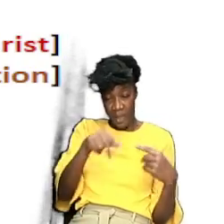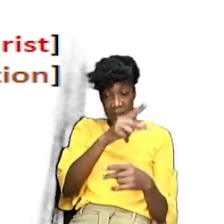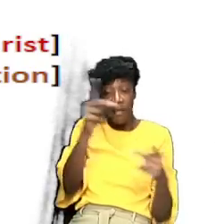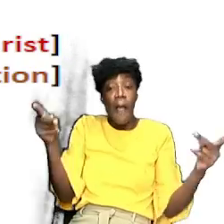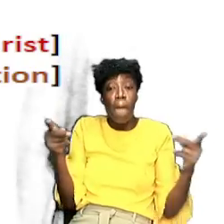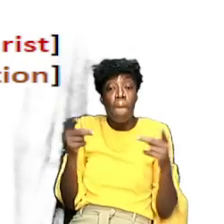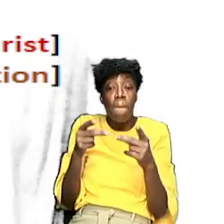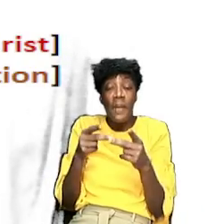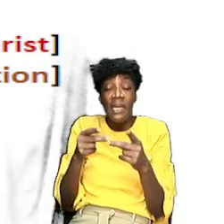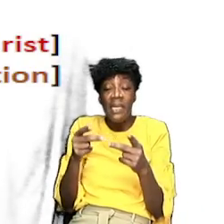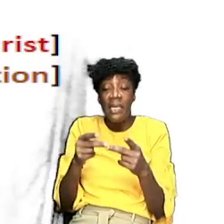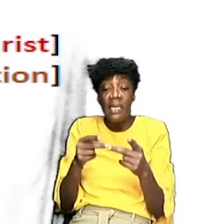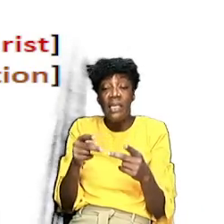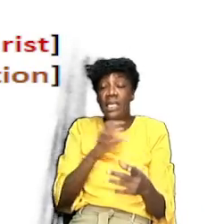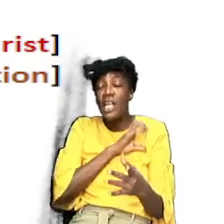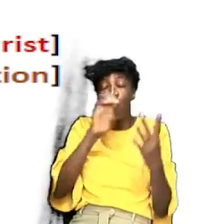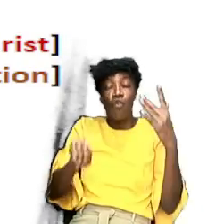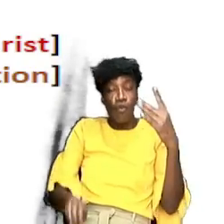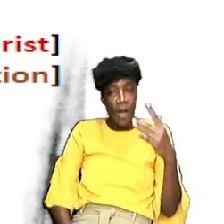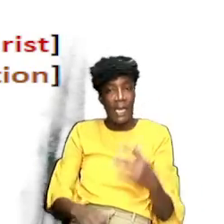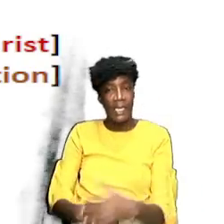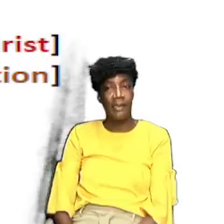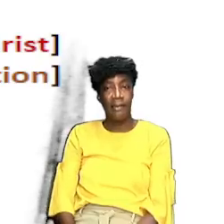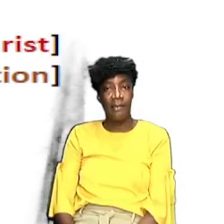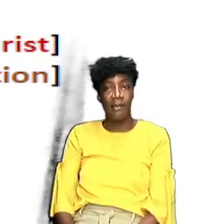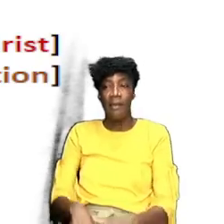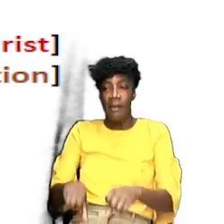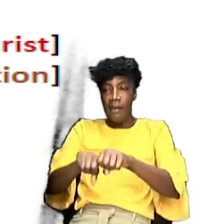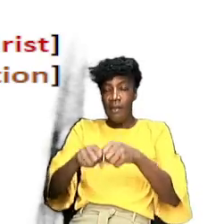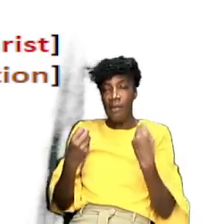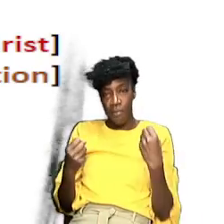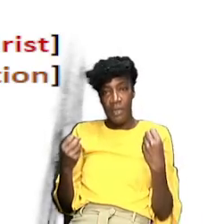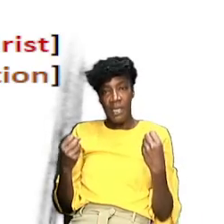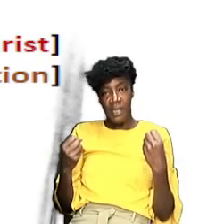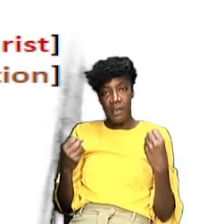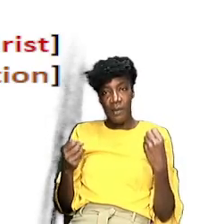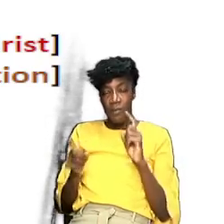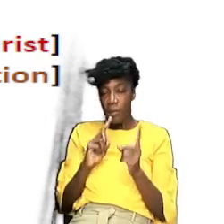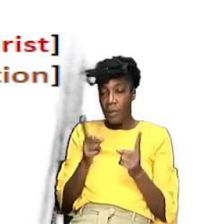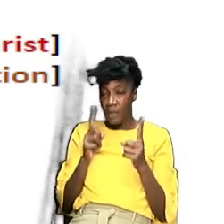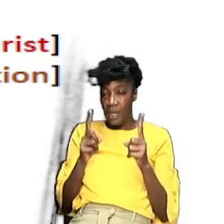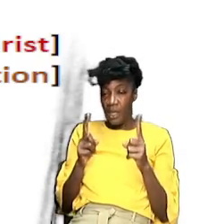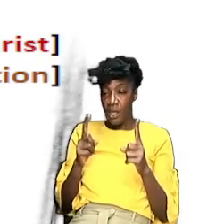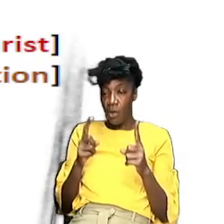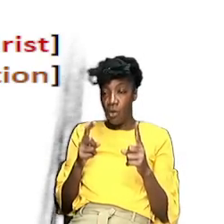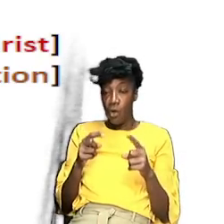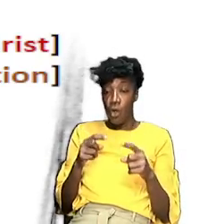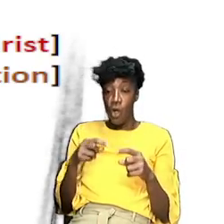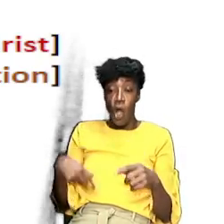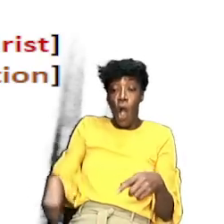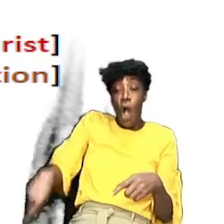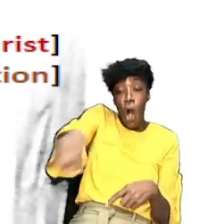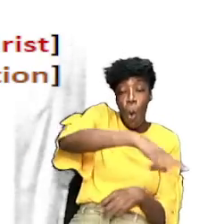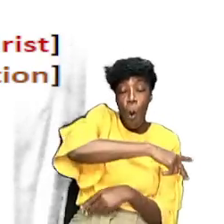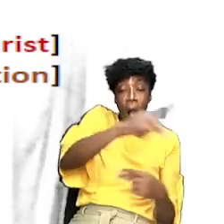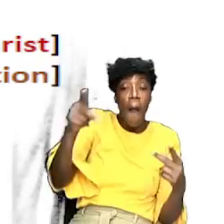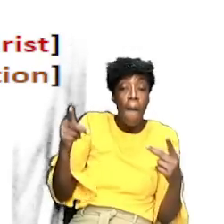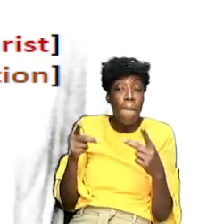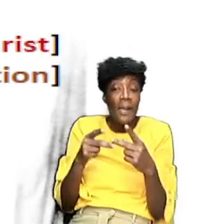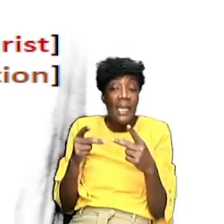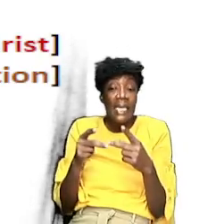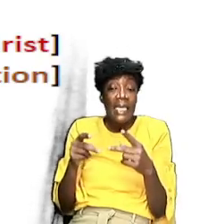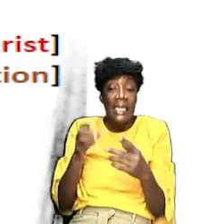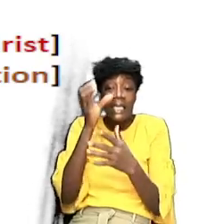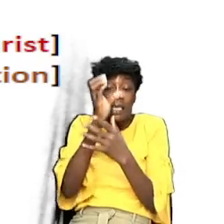position in Christ? Praise God. So if we break it down, for example, as we talk about our position in Christ, praise God, we can look at chapter